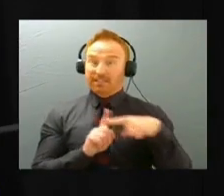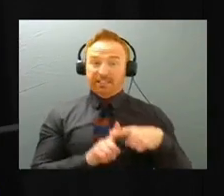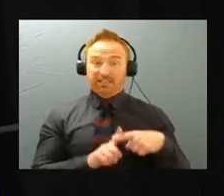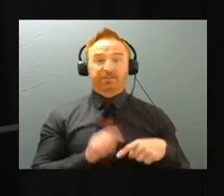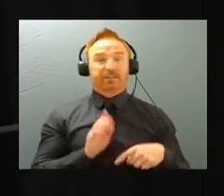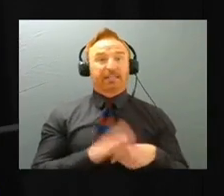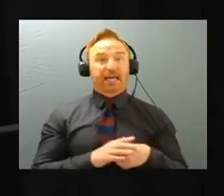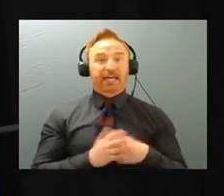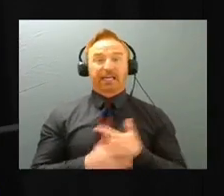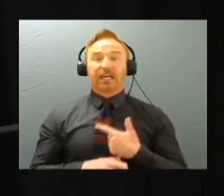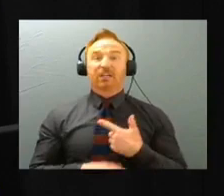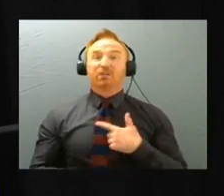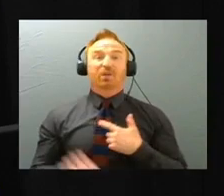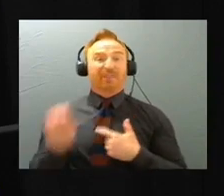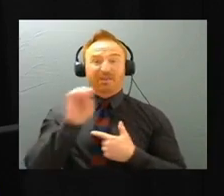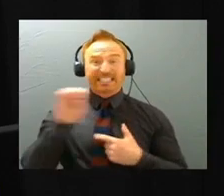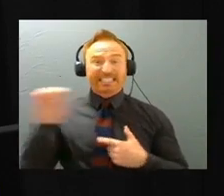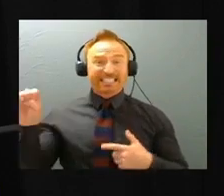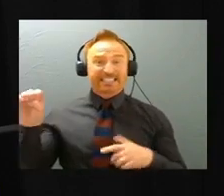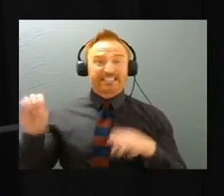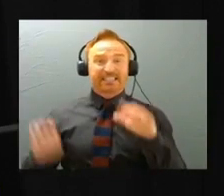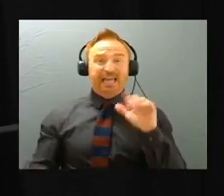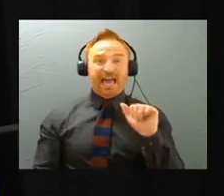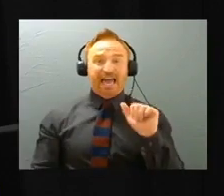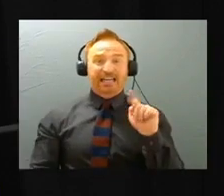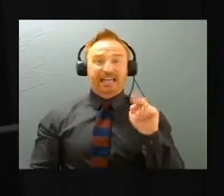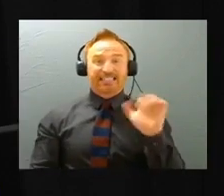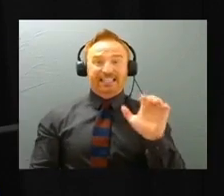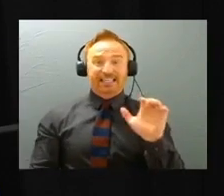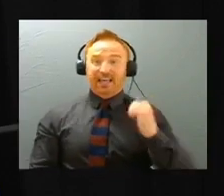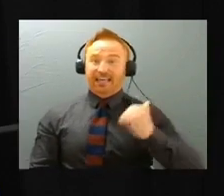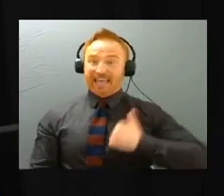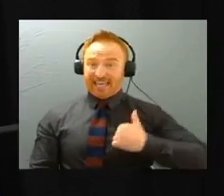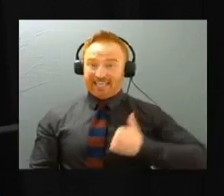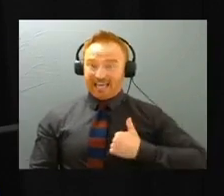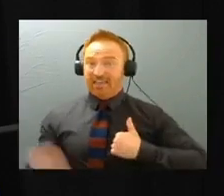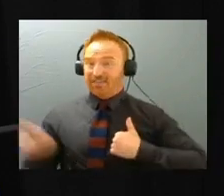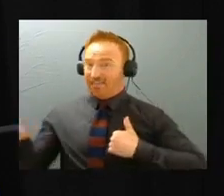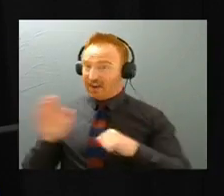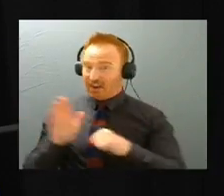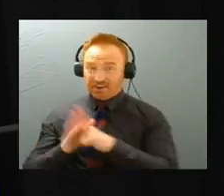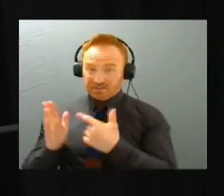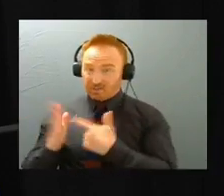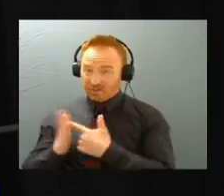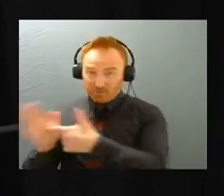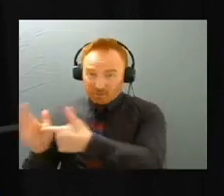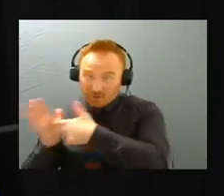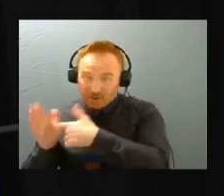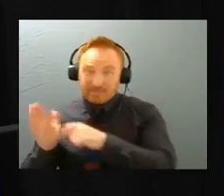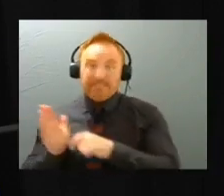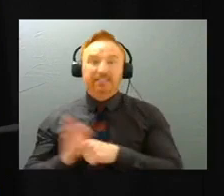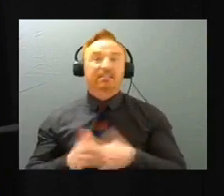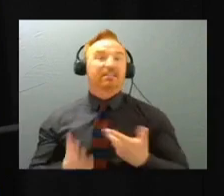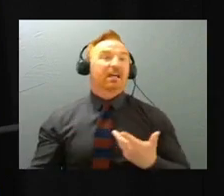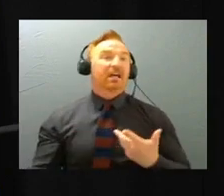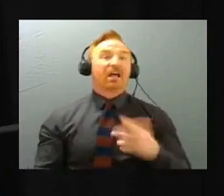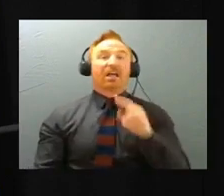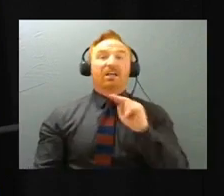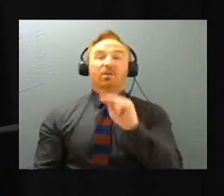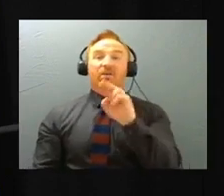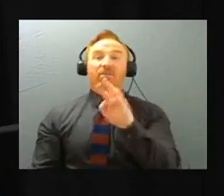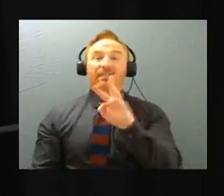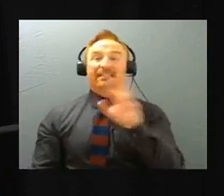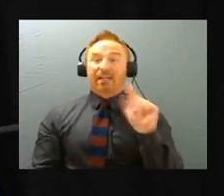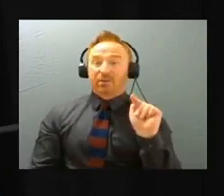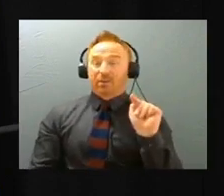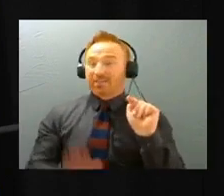Atlantic Canada and what their provisions are, what Northwest Territories is doing, and then taking a look at all of those conversations in the last week and